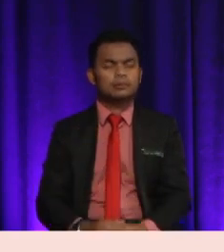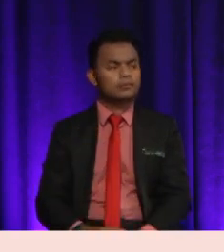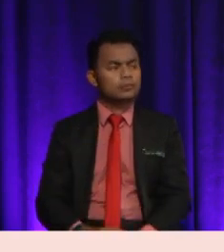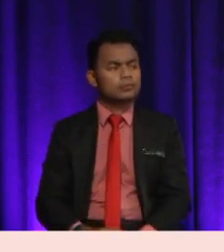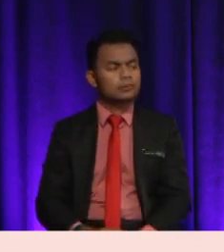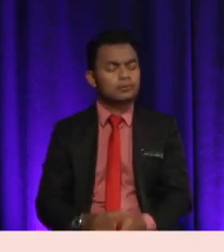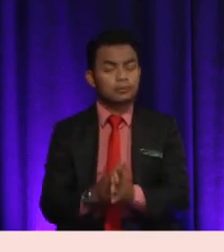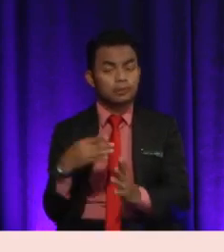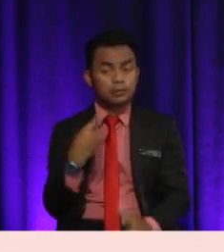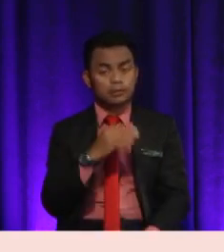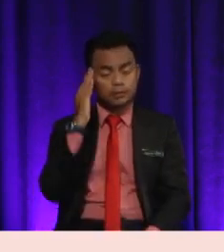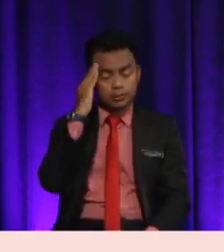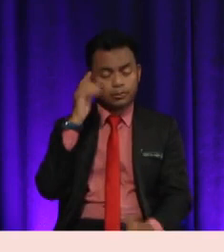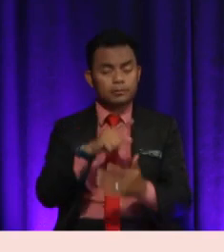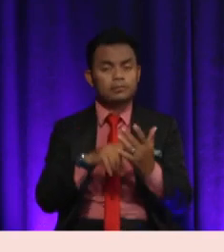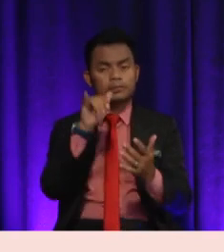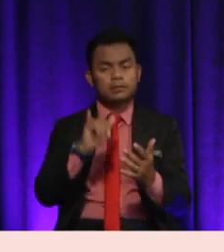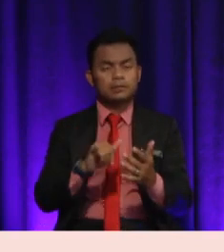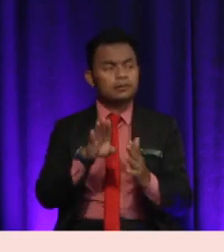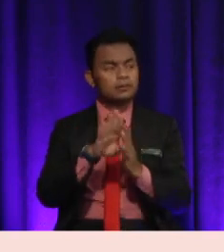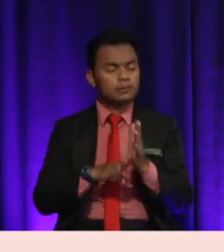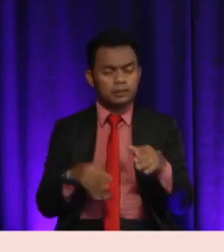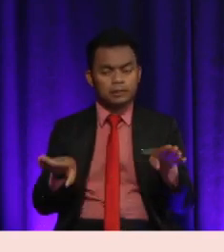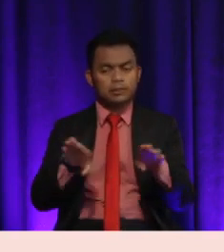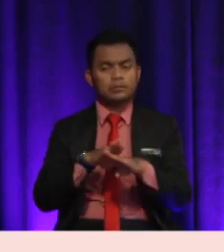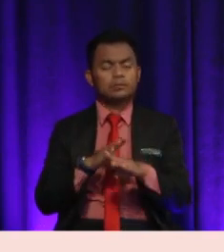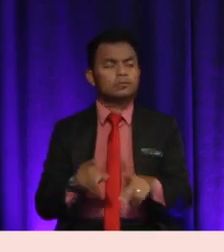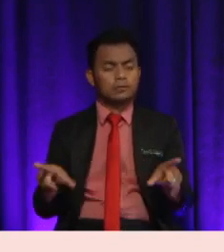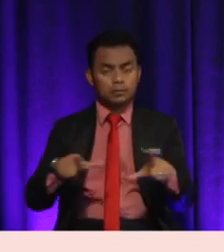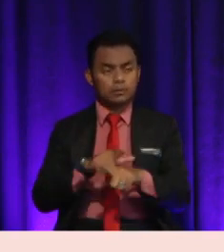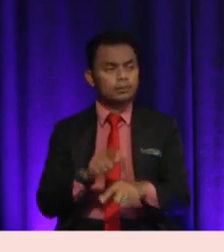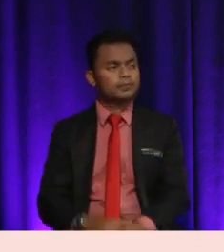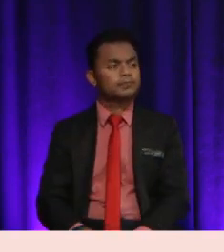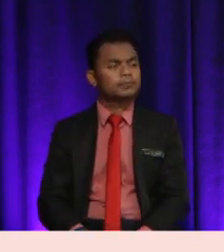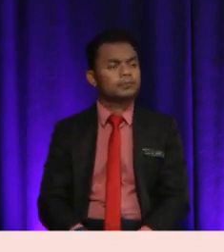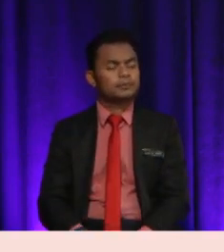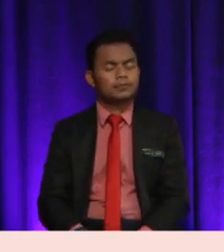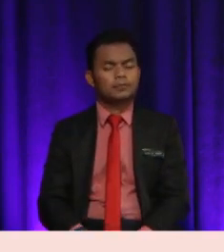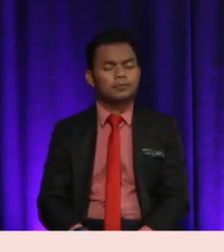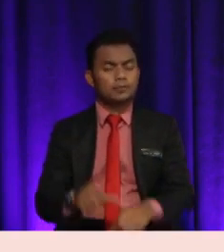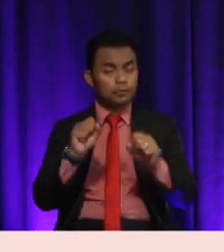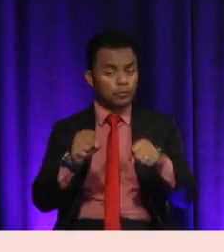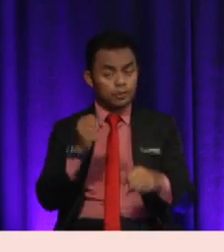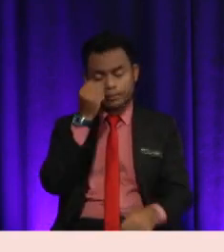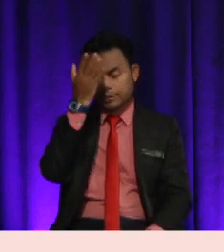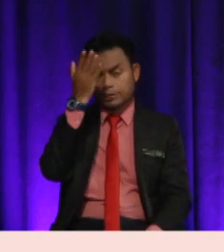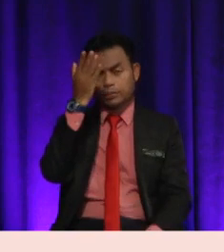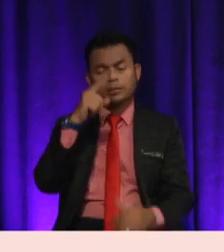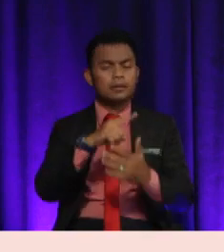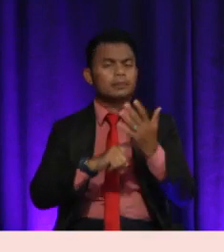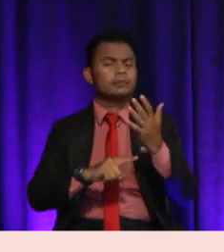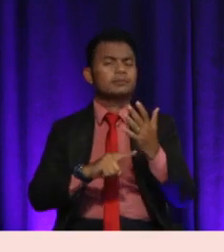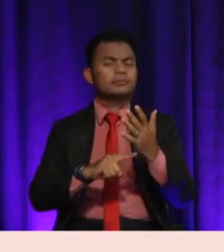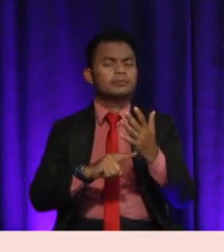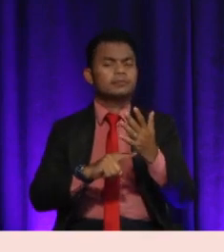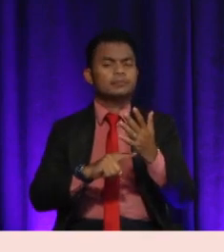know that it would last for the rest of her life? Okay, thank you, Rashada. Rashada, can you just tell us what's the main idea of